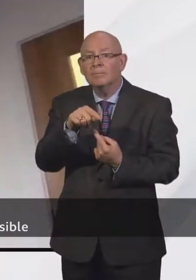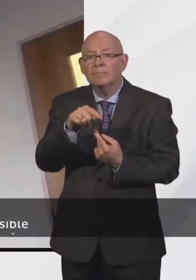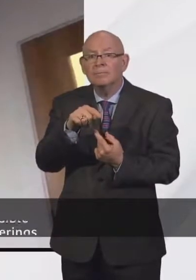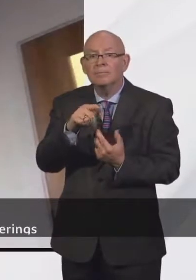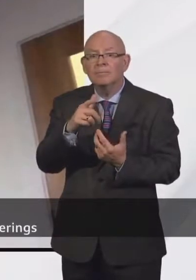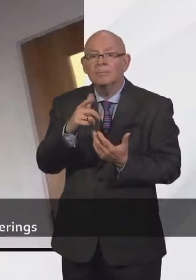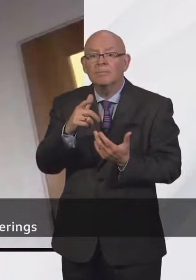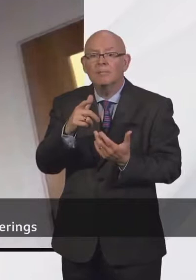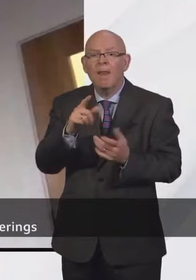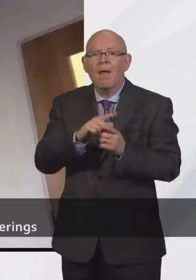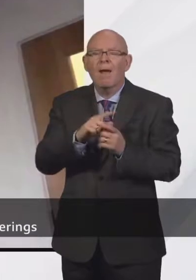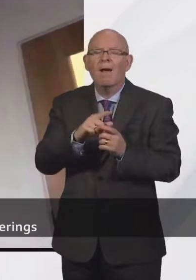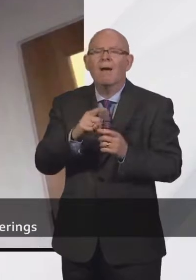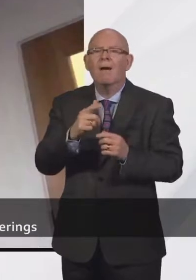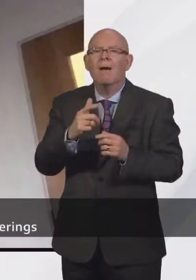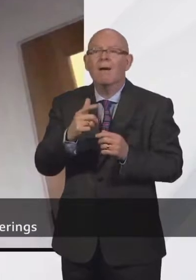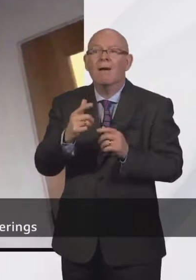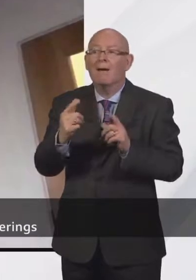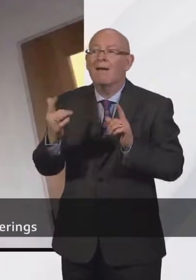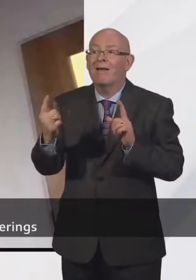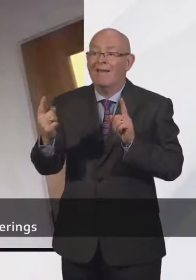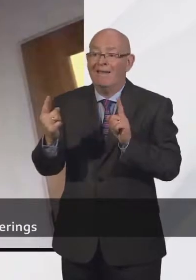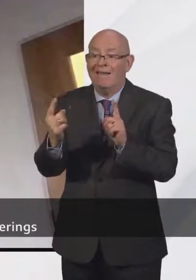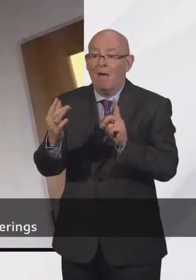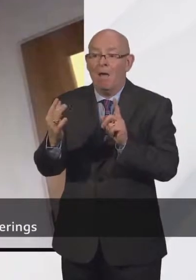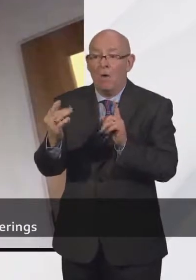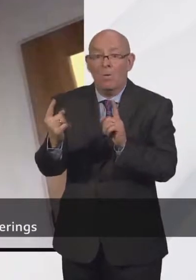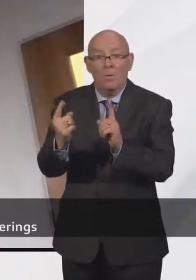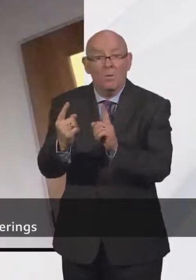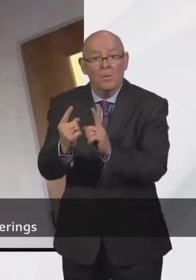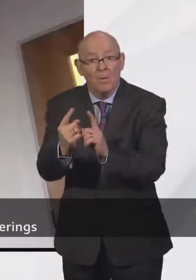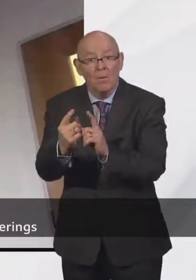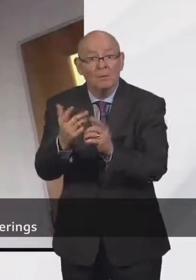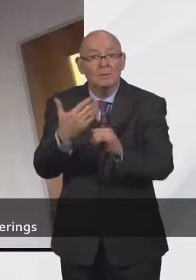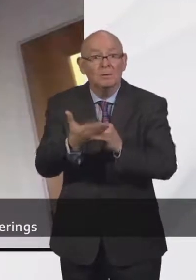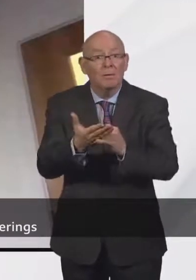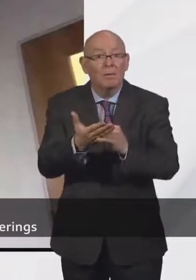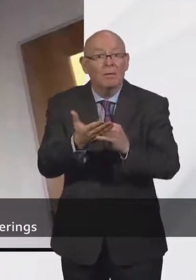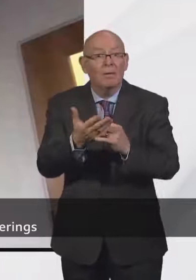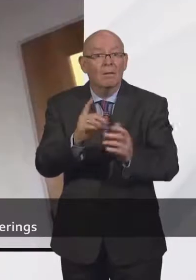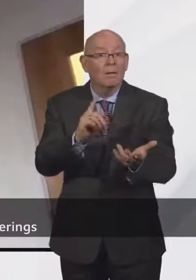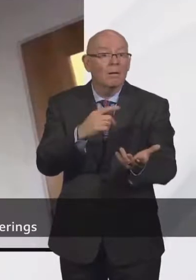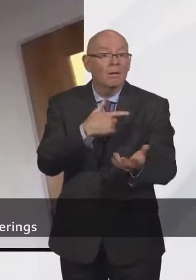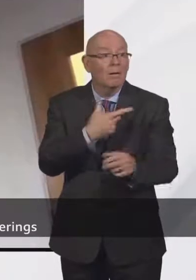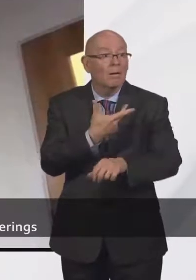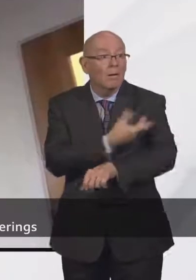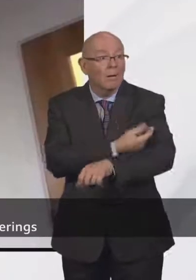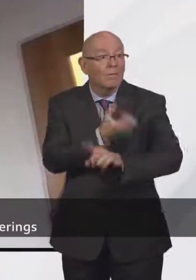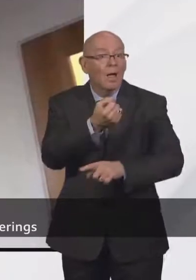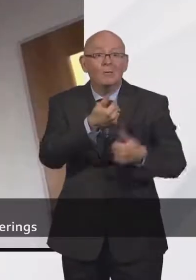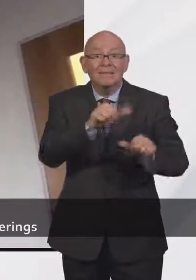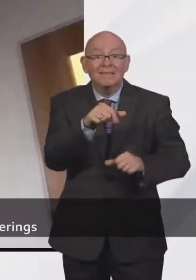immune, which, you know, you've said in the past could be many, many months away? And secondly, specifically for the Prime